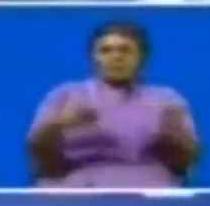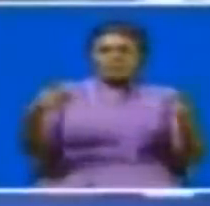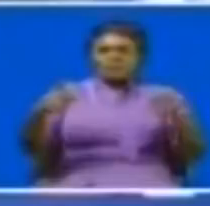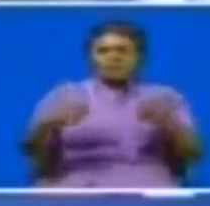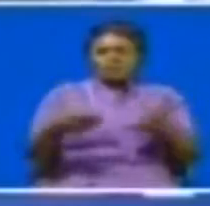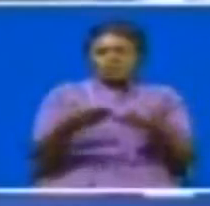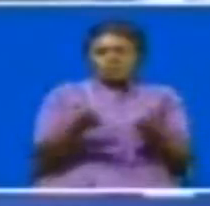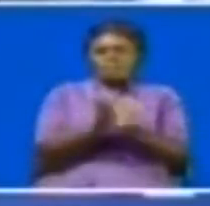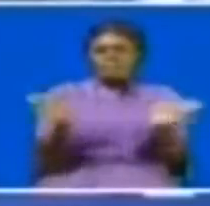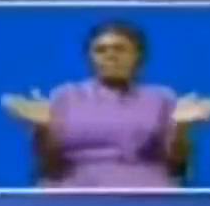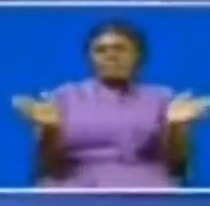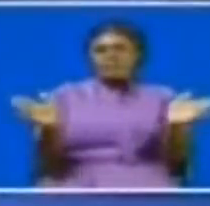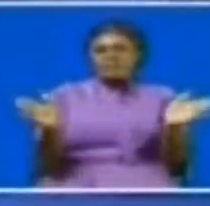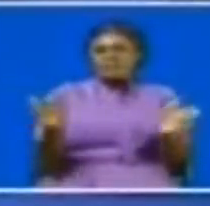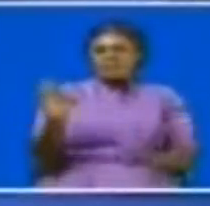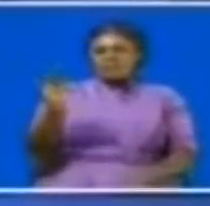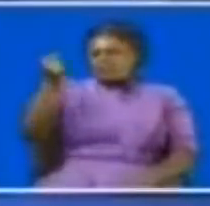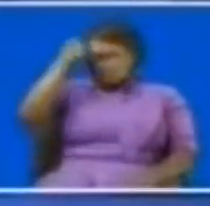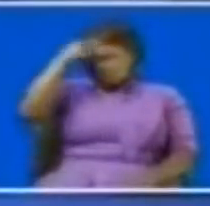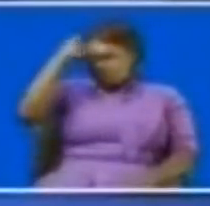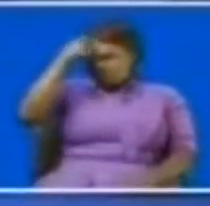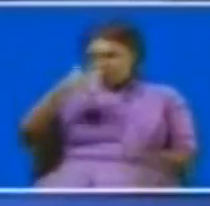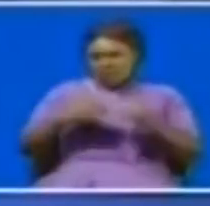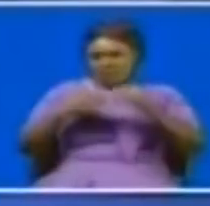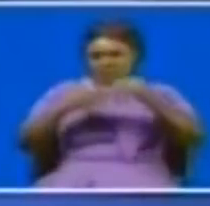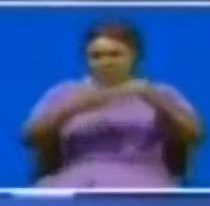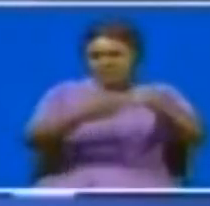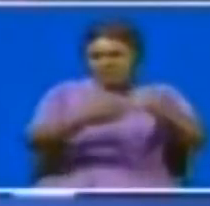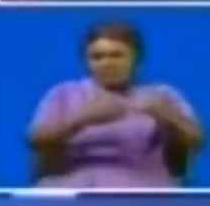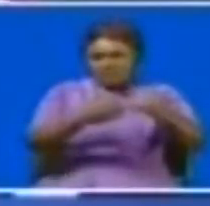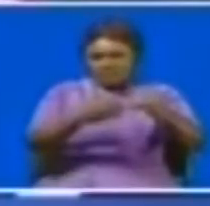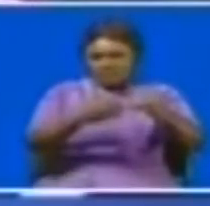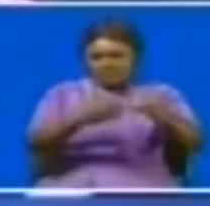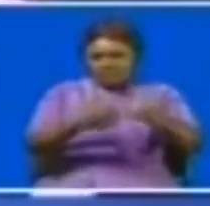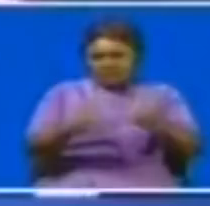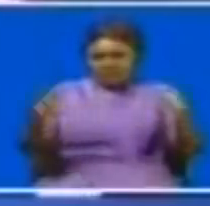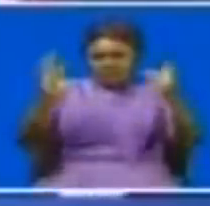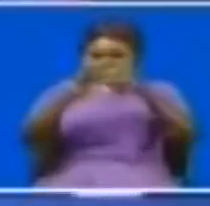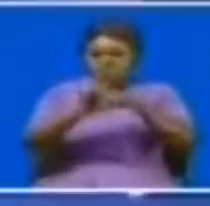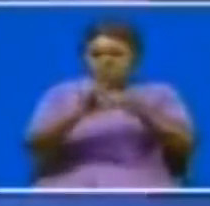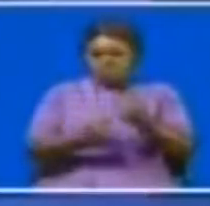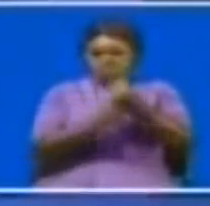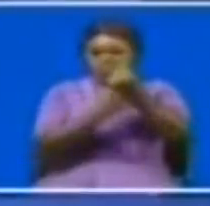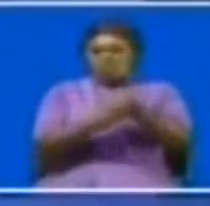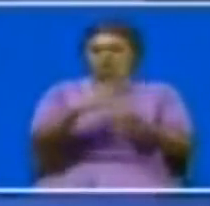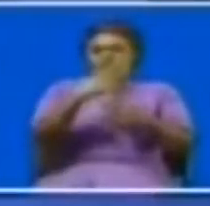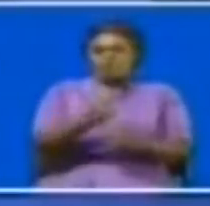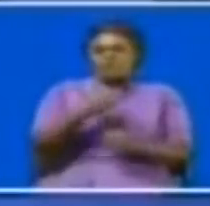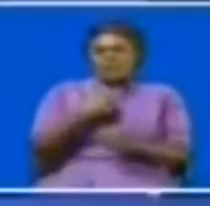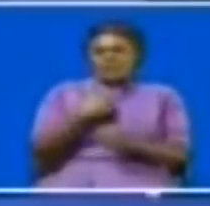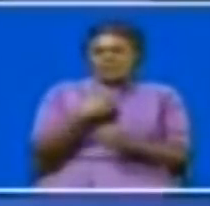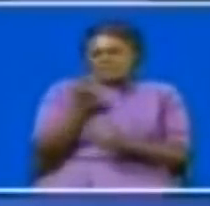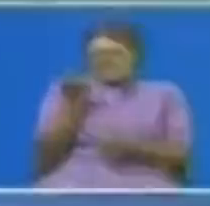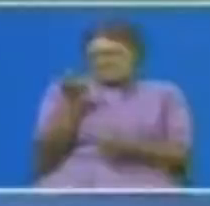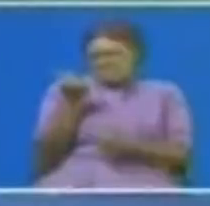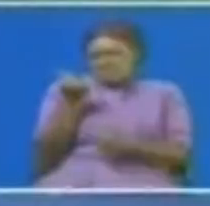the kitchen. Led by Ford Kenya leader Moses Masika Wetang'ula, promoters of the merger exude confidence, suggesting that it's